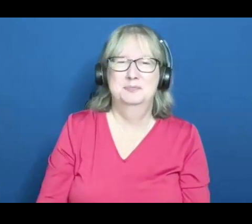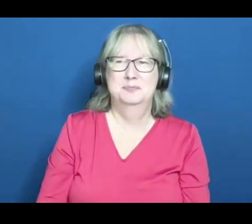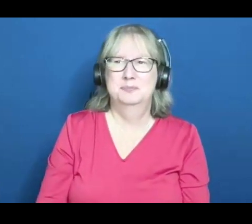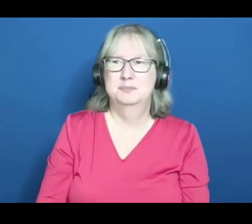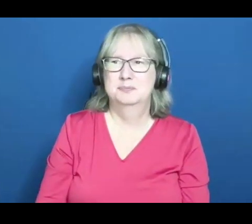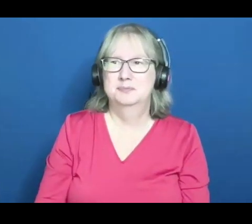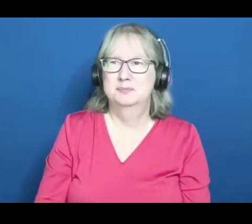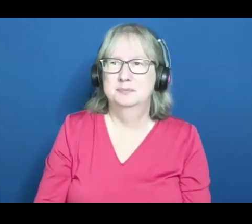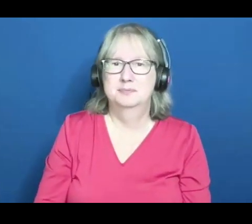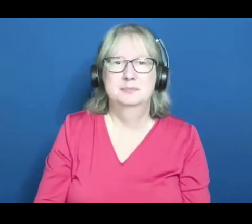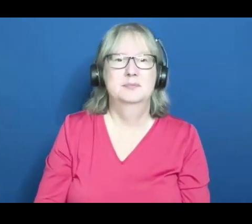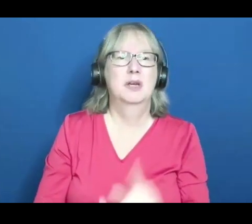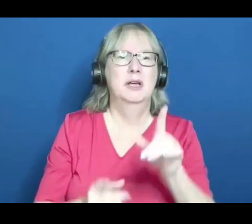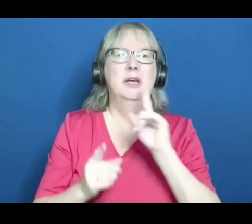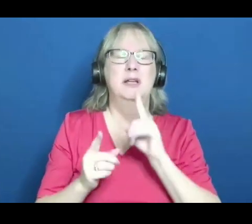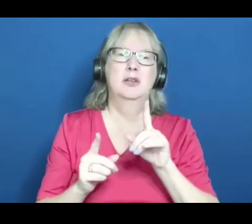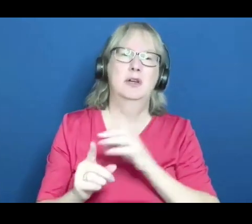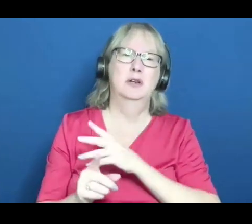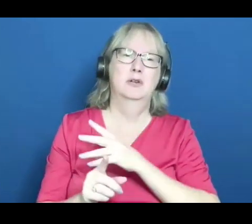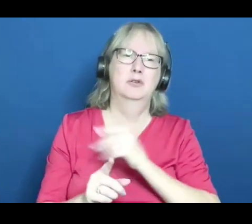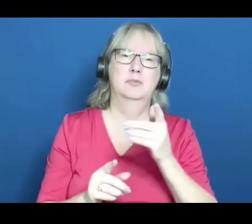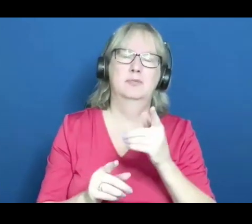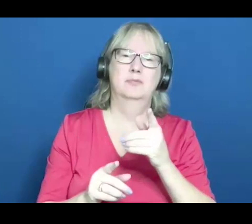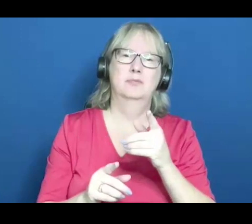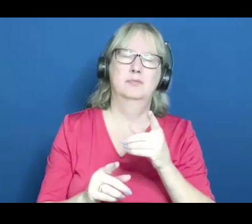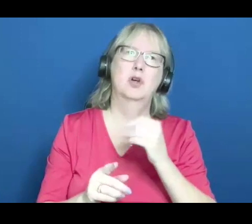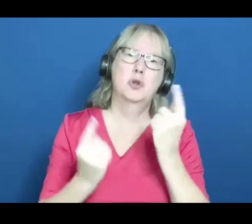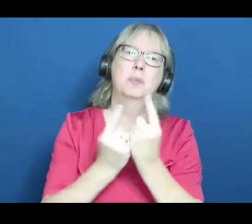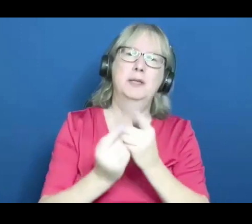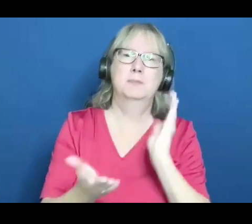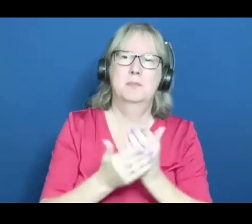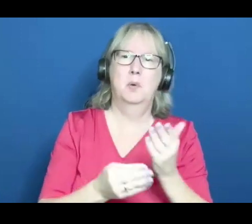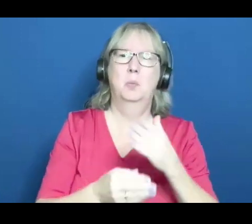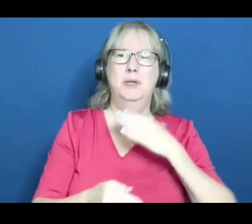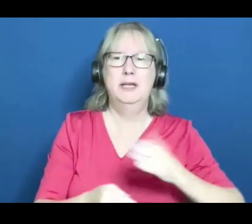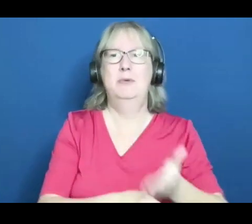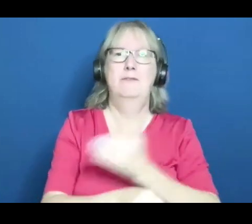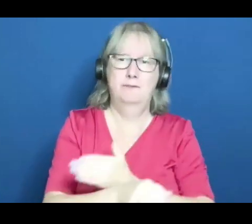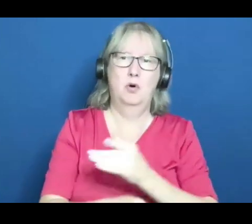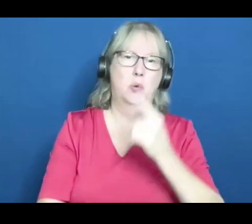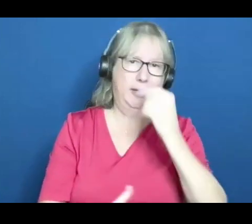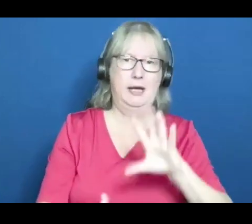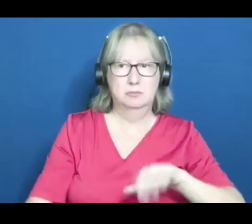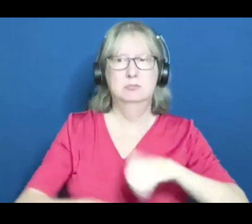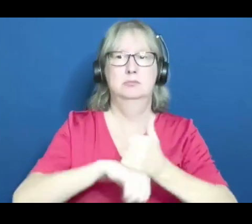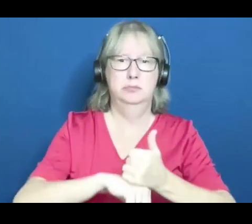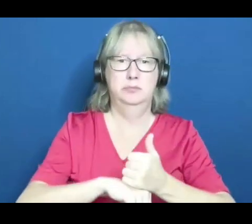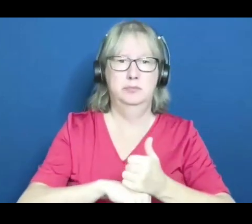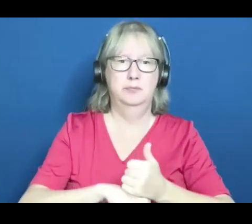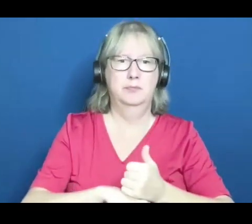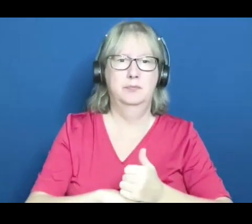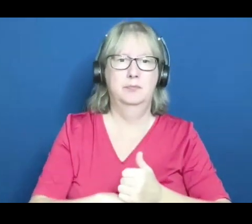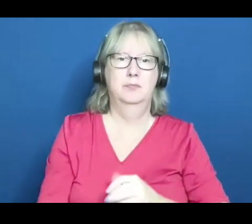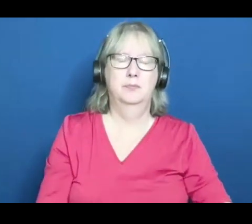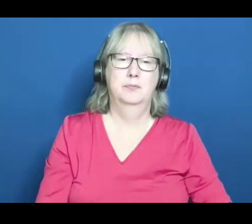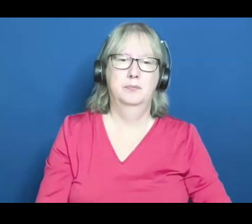But yeah, there's certain prerequisites that we absolutely need, and we don't want to progress things any